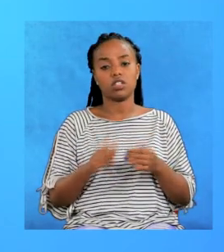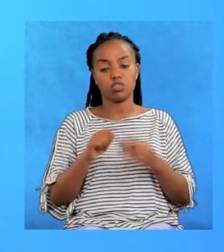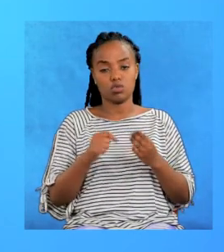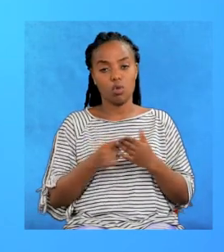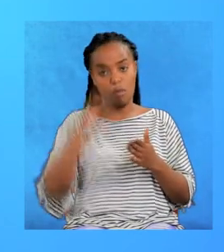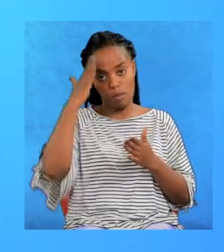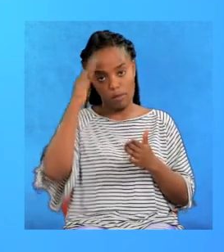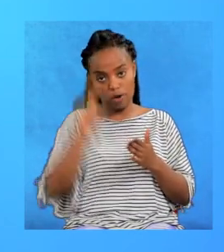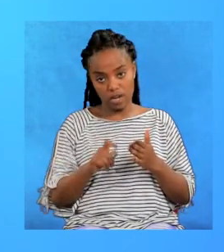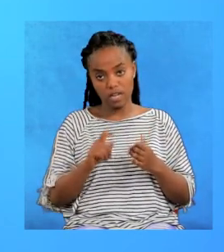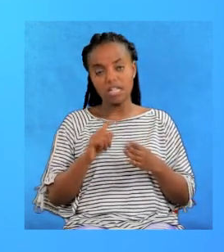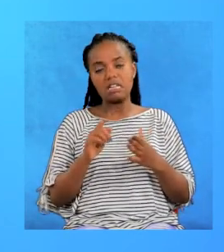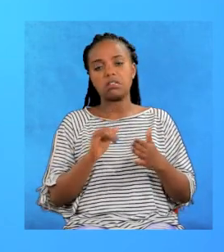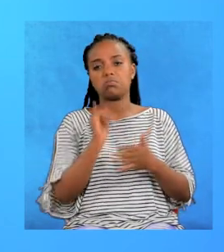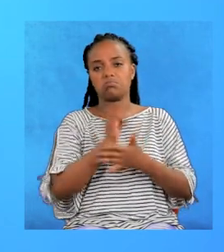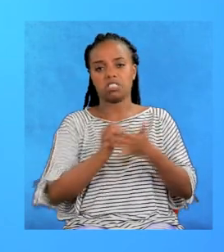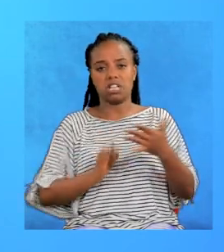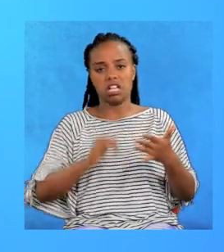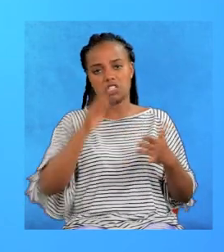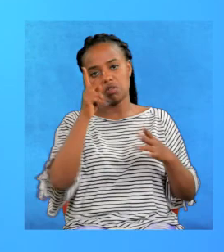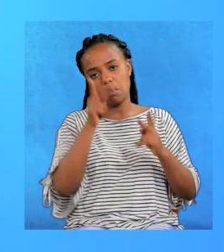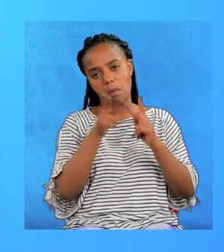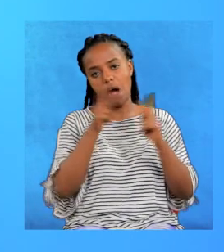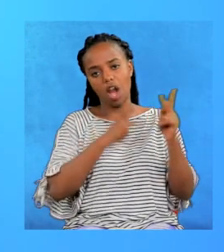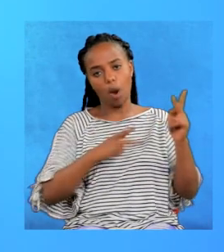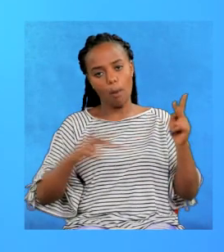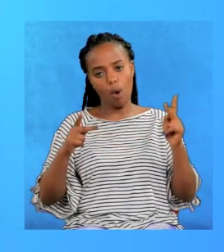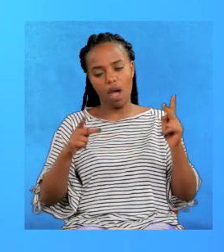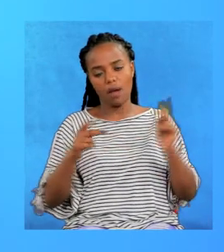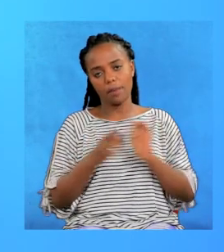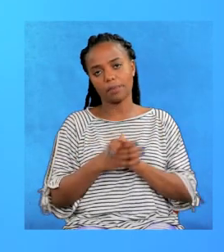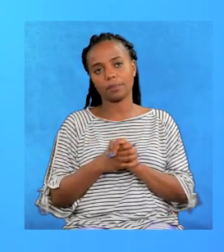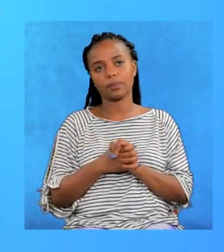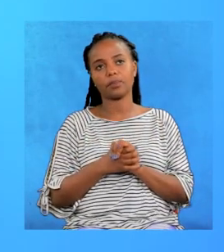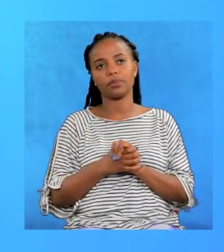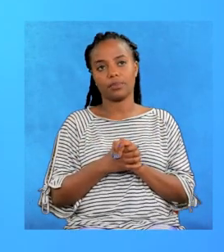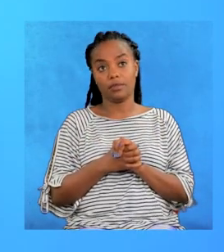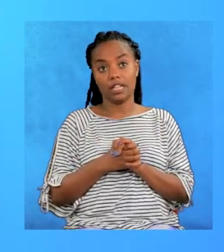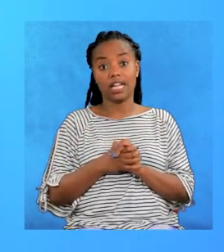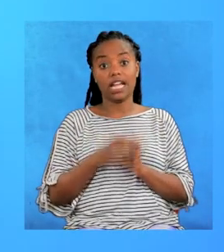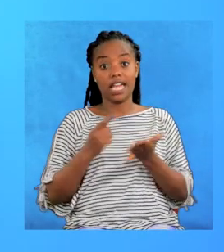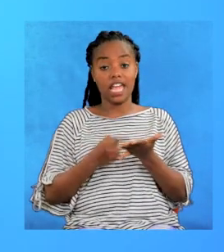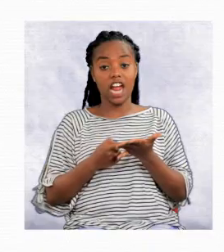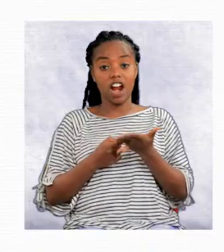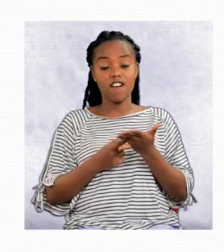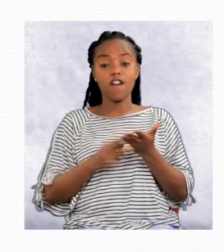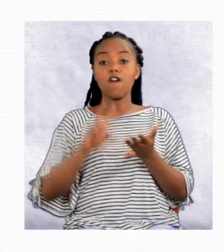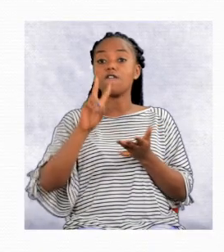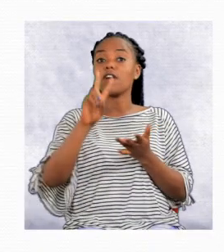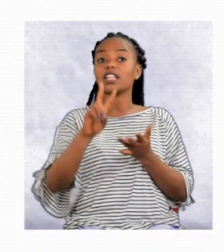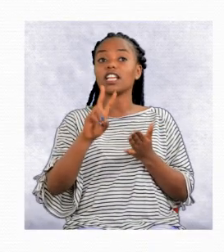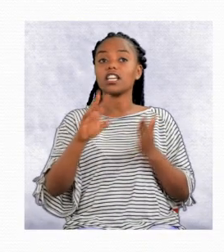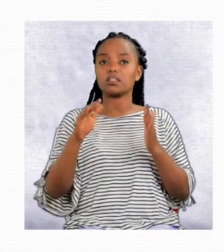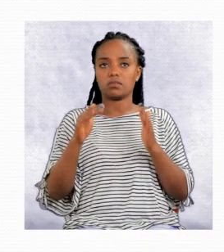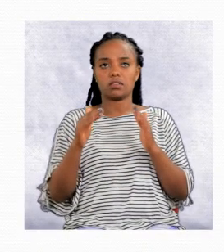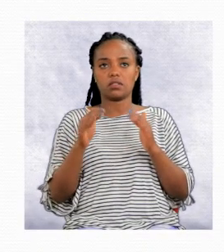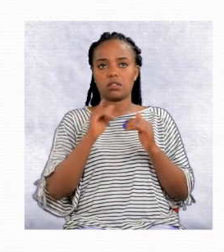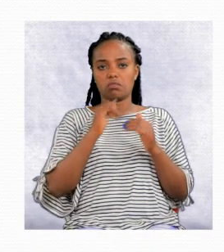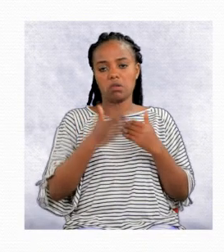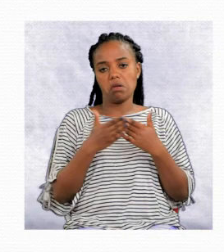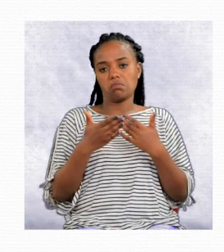this parabola. Here the vertex is roughly sketching.